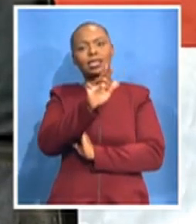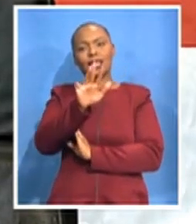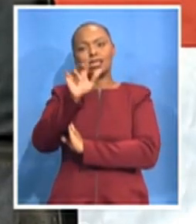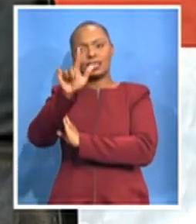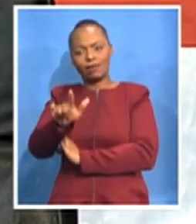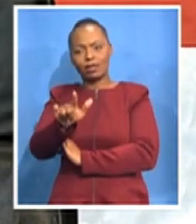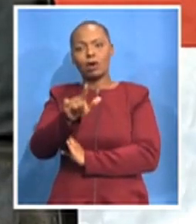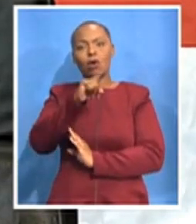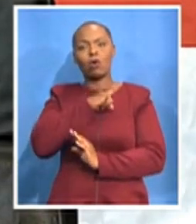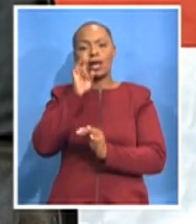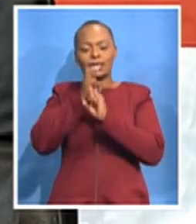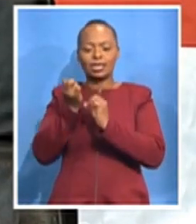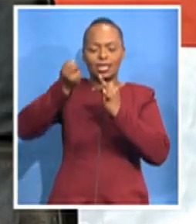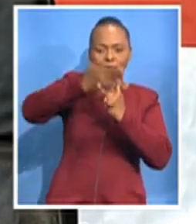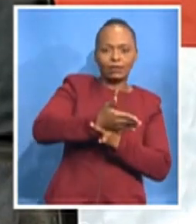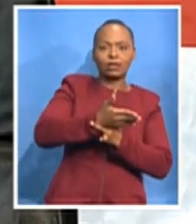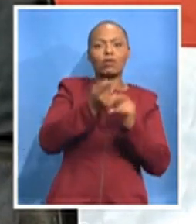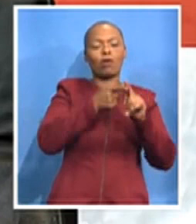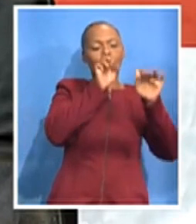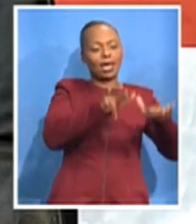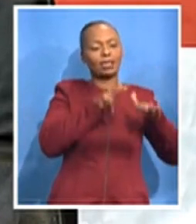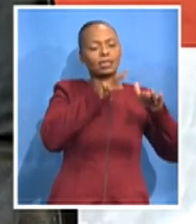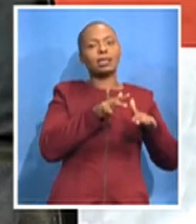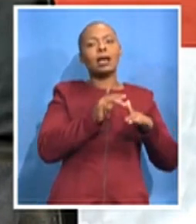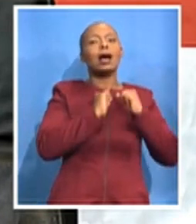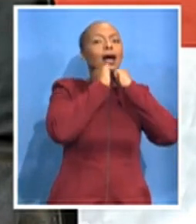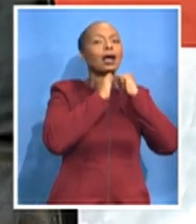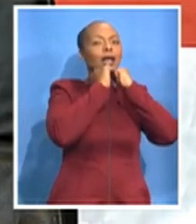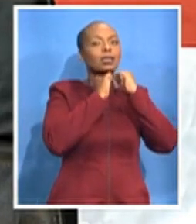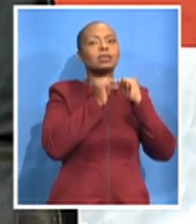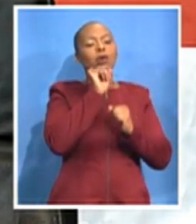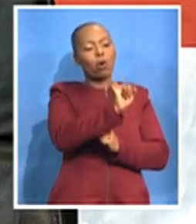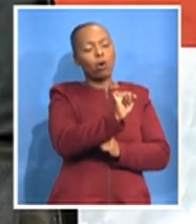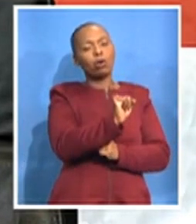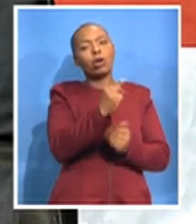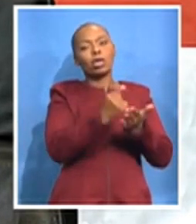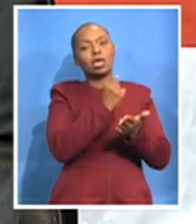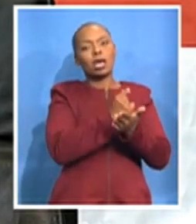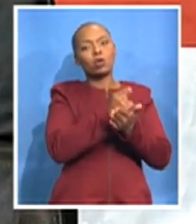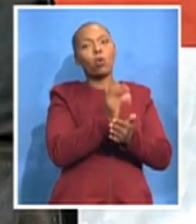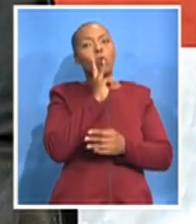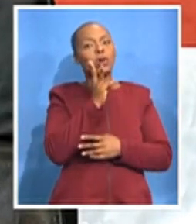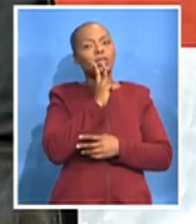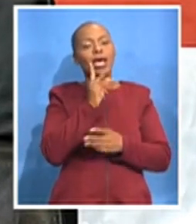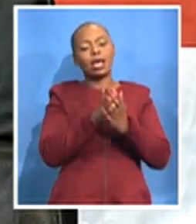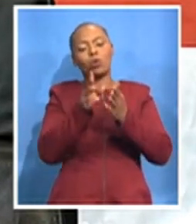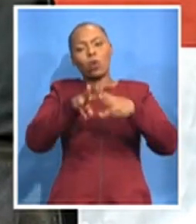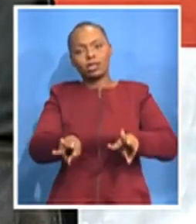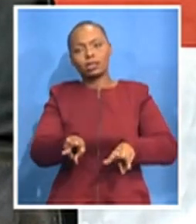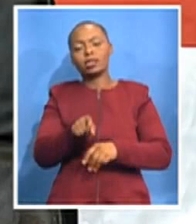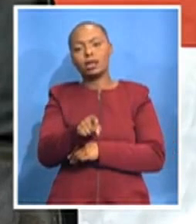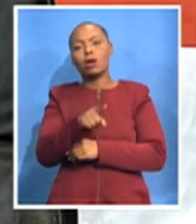August on the Giyane water and waste water treatment in order to restore water supply to the